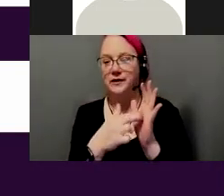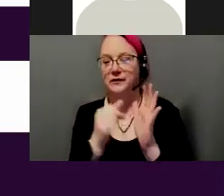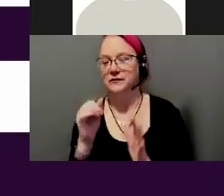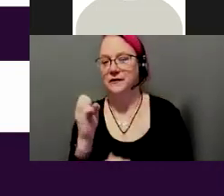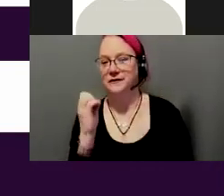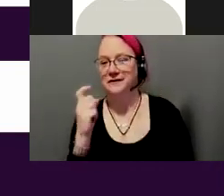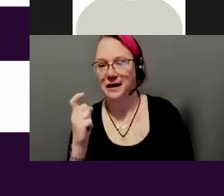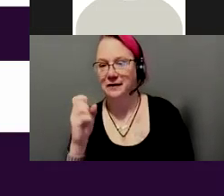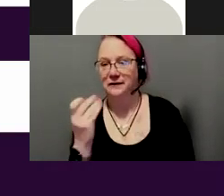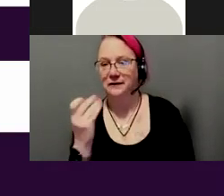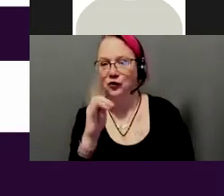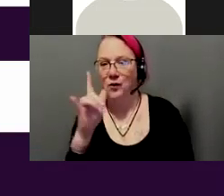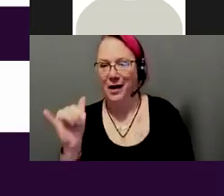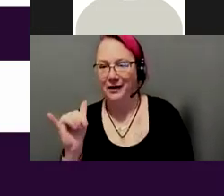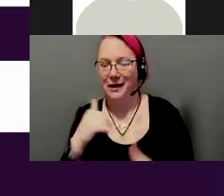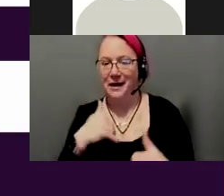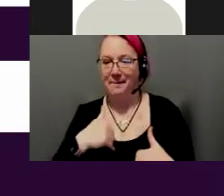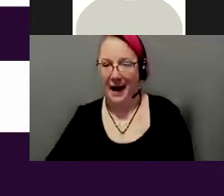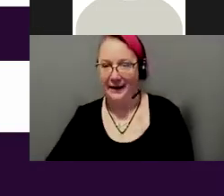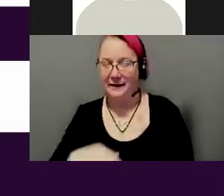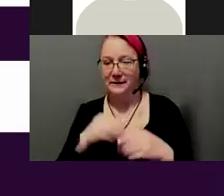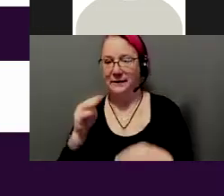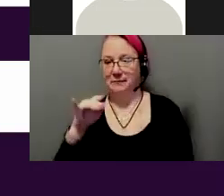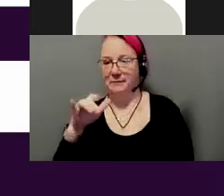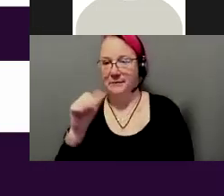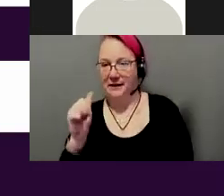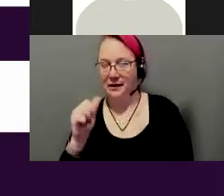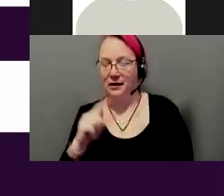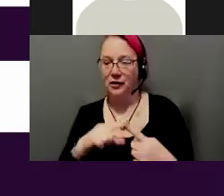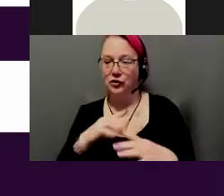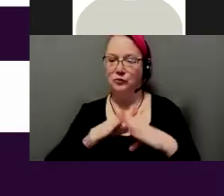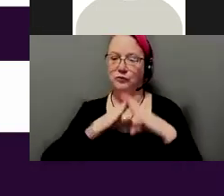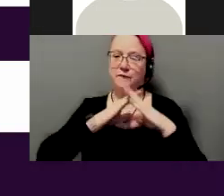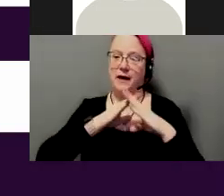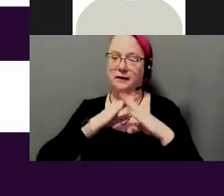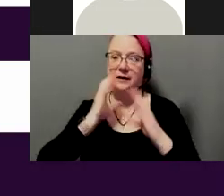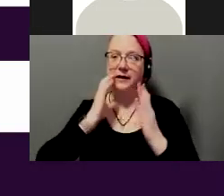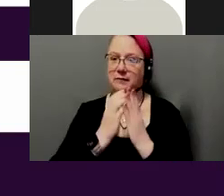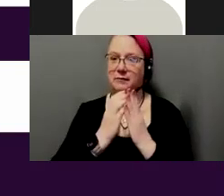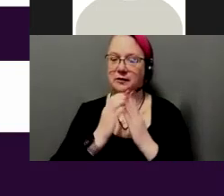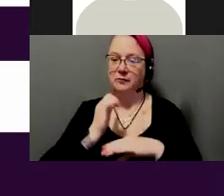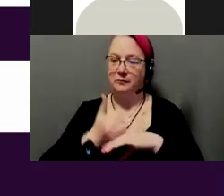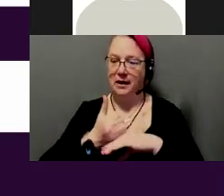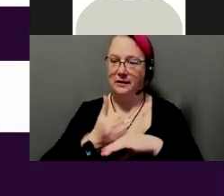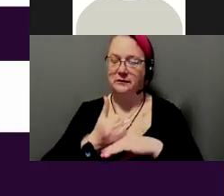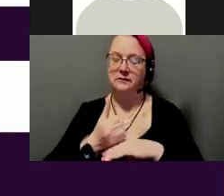sexuality, and bodies in media relate to preventing image-based sexual abuse and sextortion?